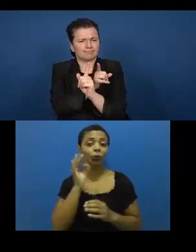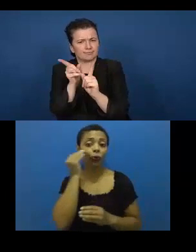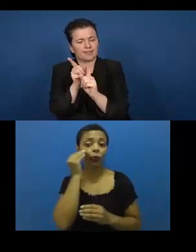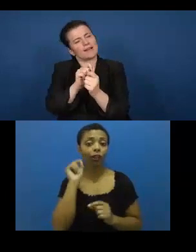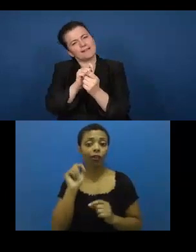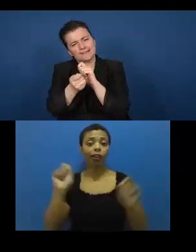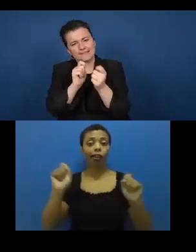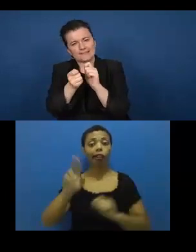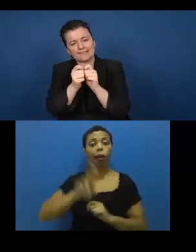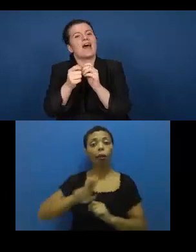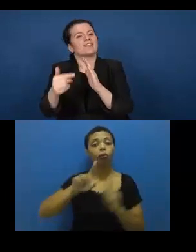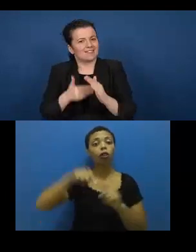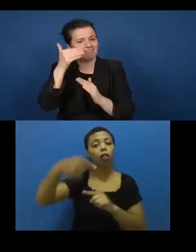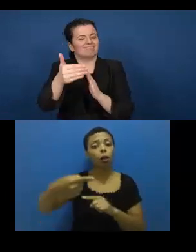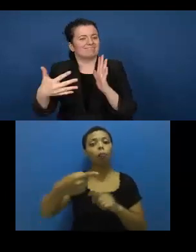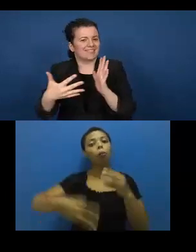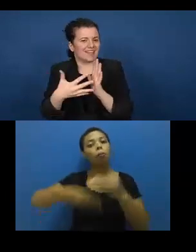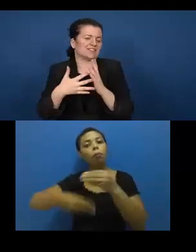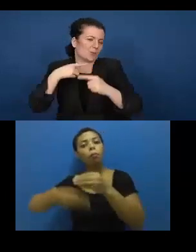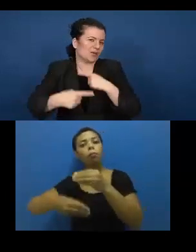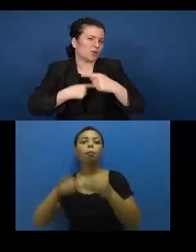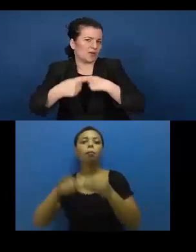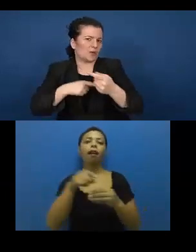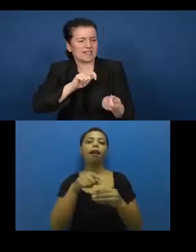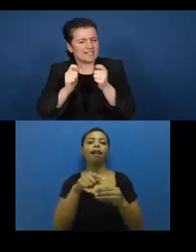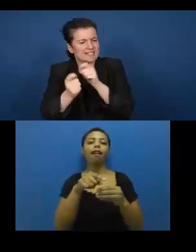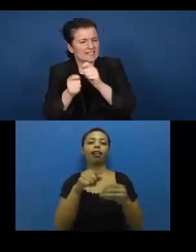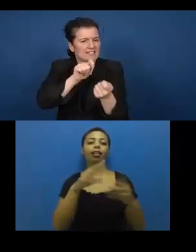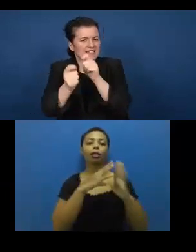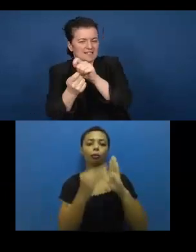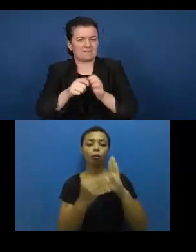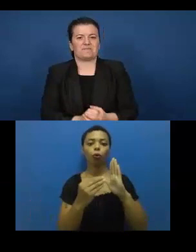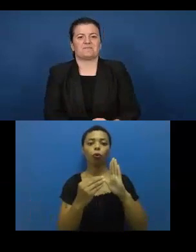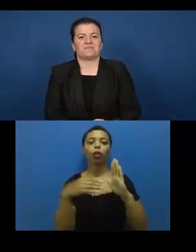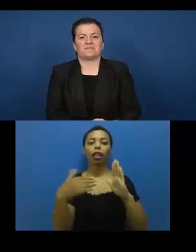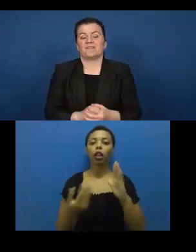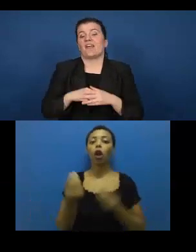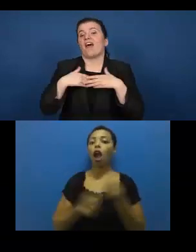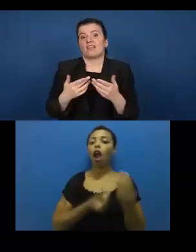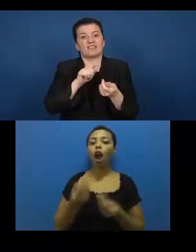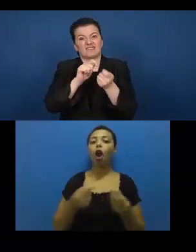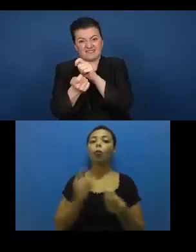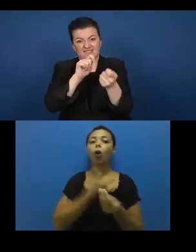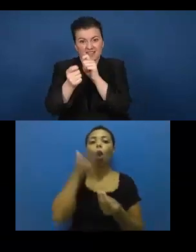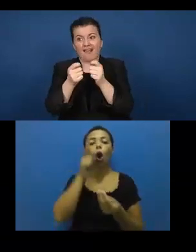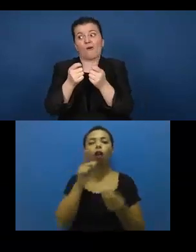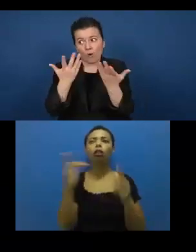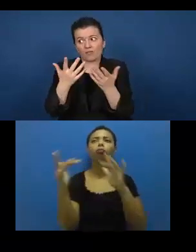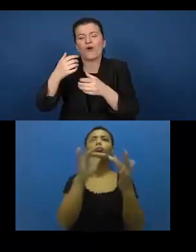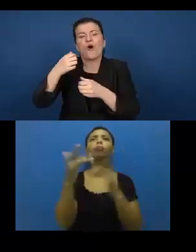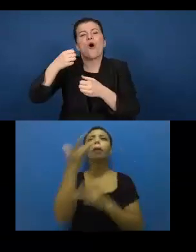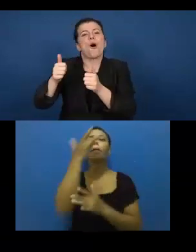prototypes. So this is how this connects to other project partners. I will tell